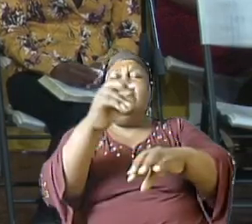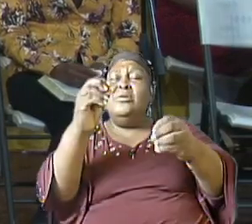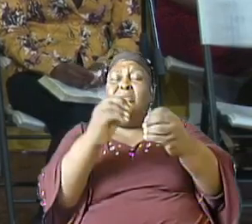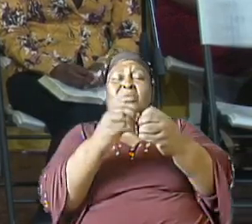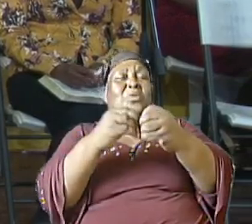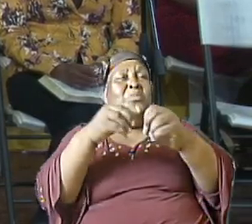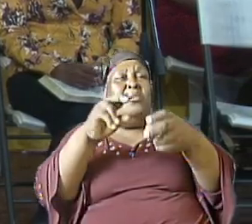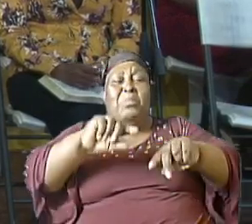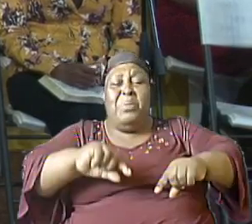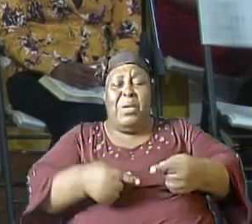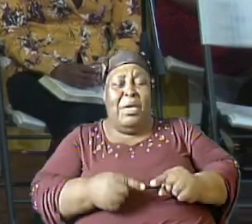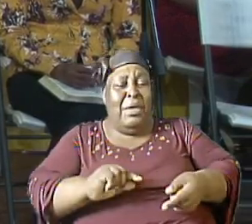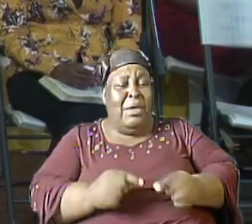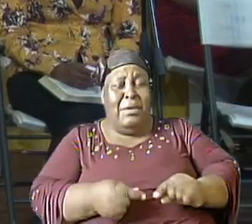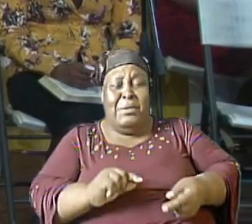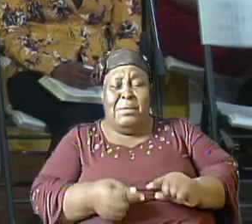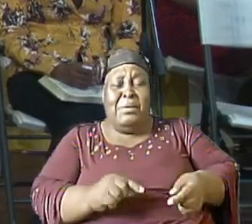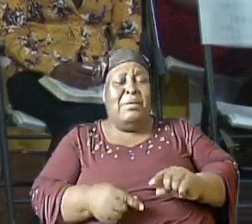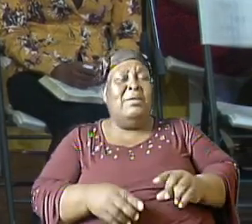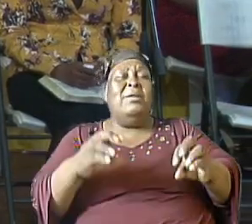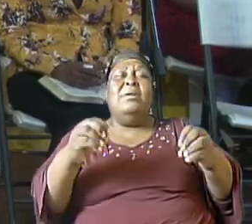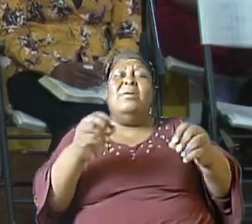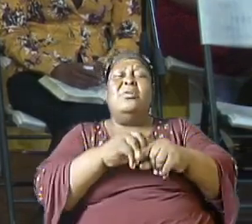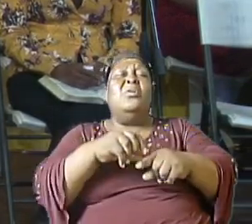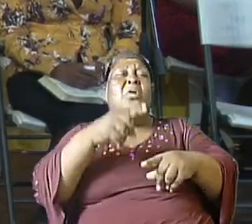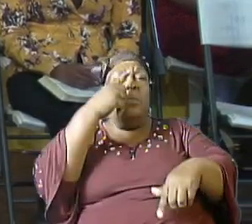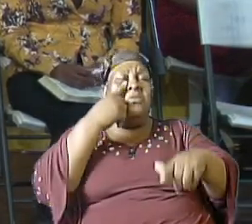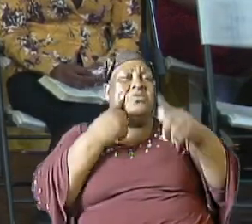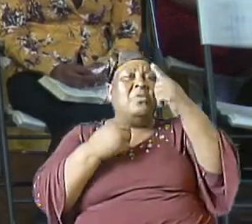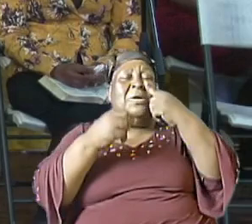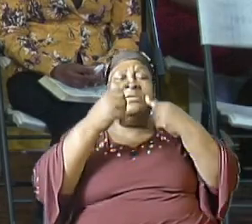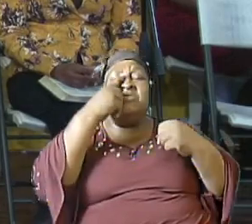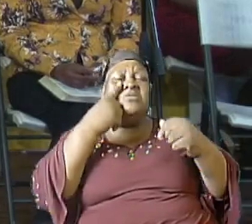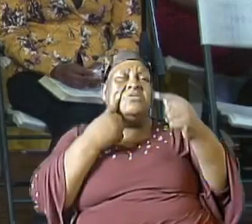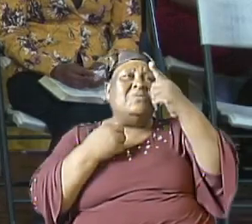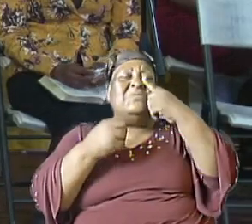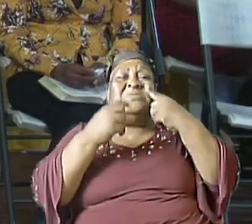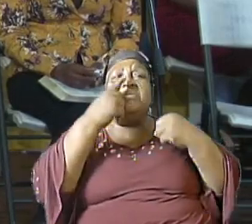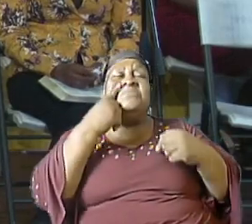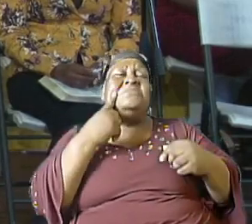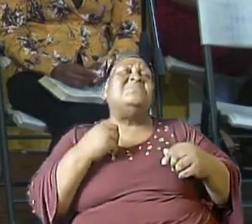no more pain, no more tears.